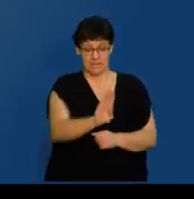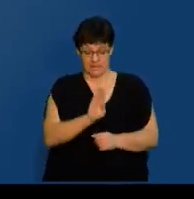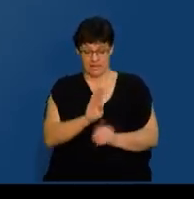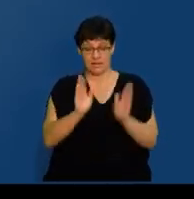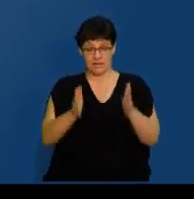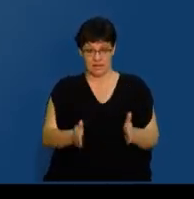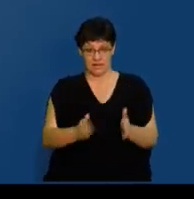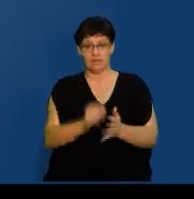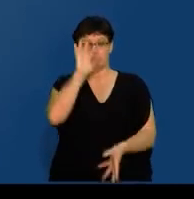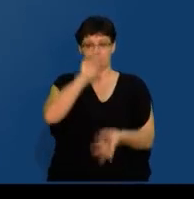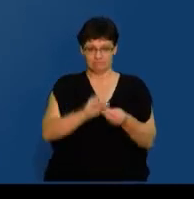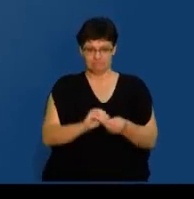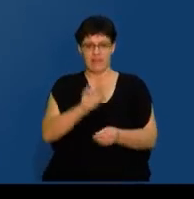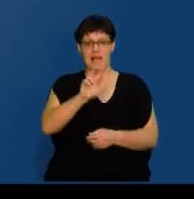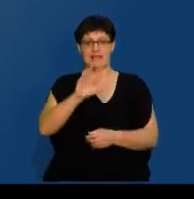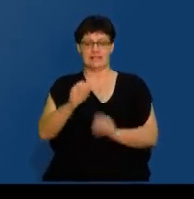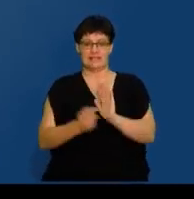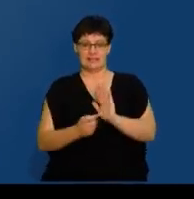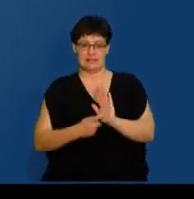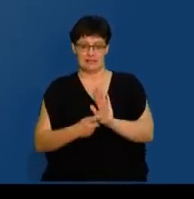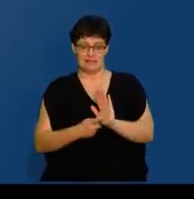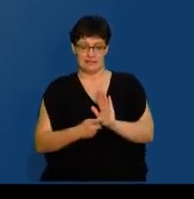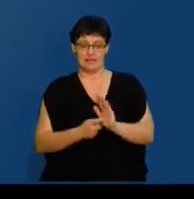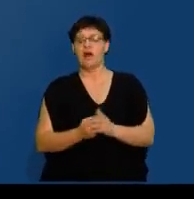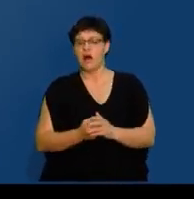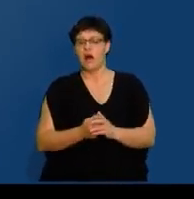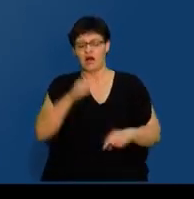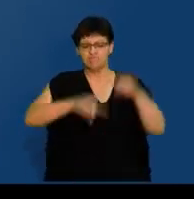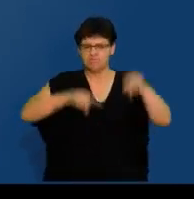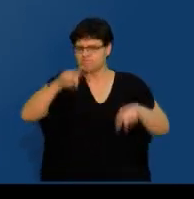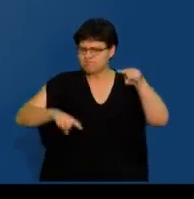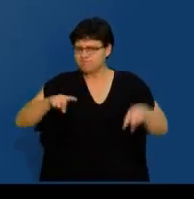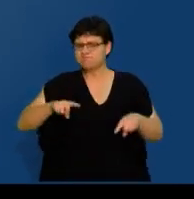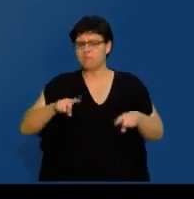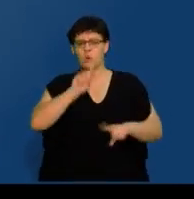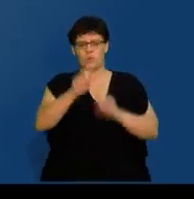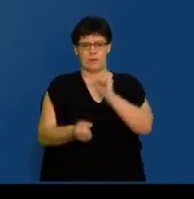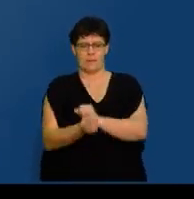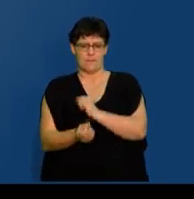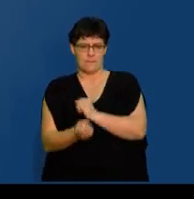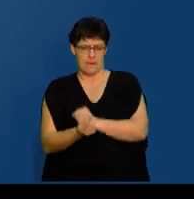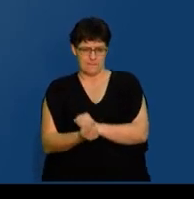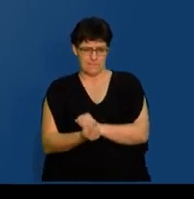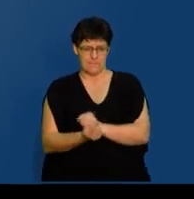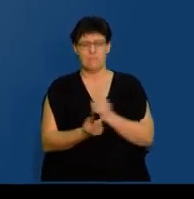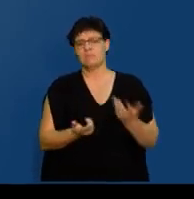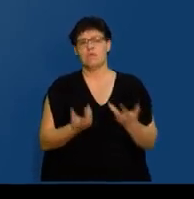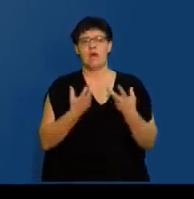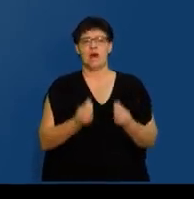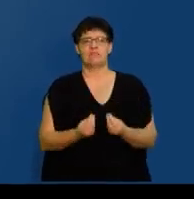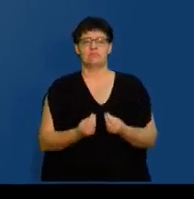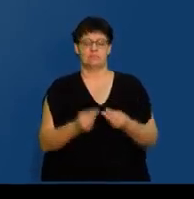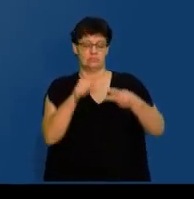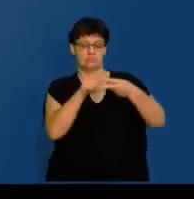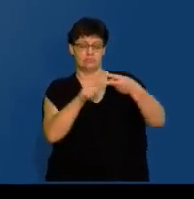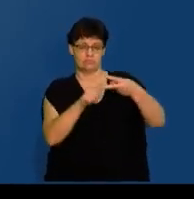a total of 80 marks. There's a variety of questions that come into these questions. Here you probably have 2 questions